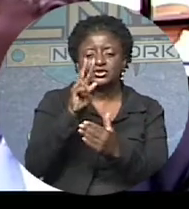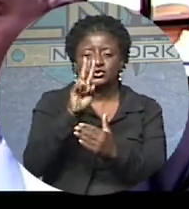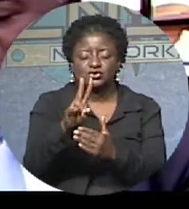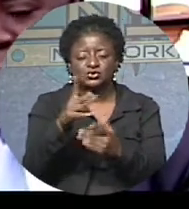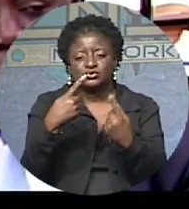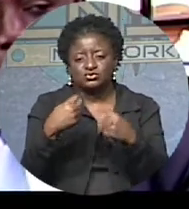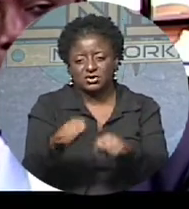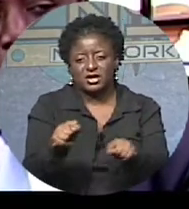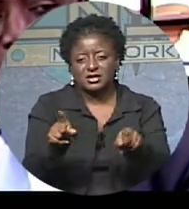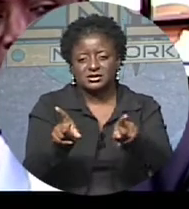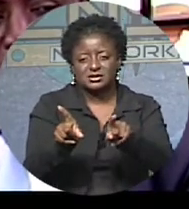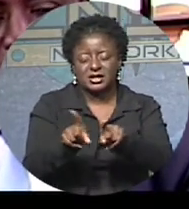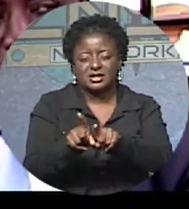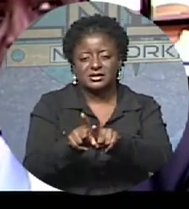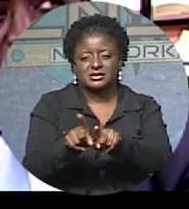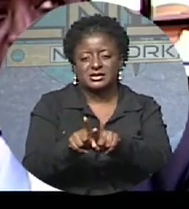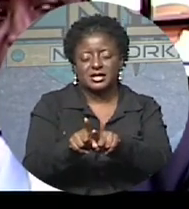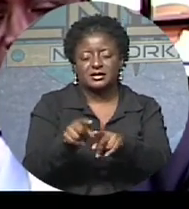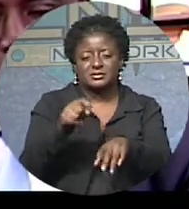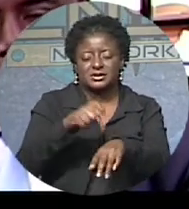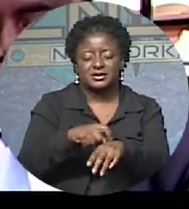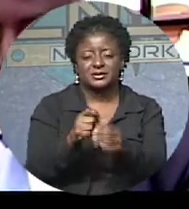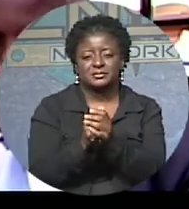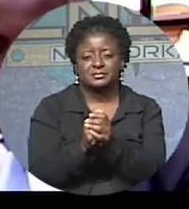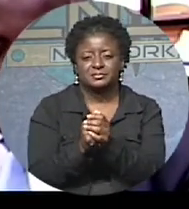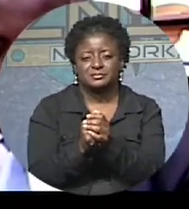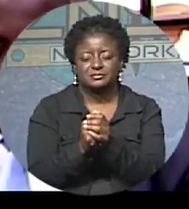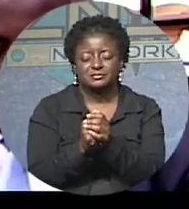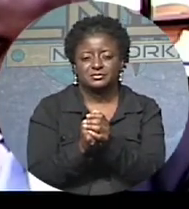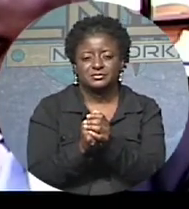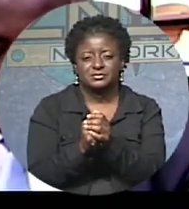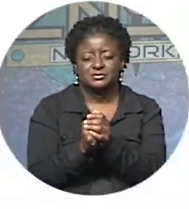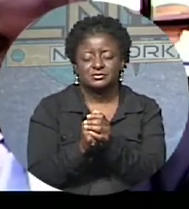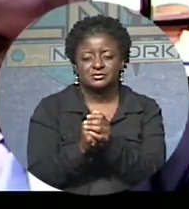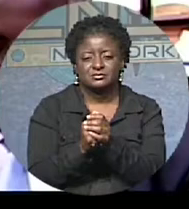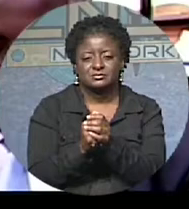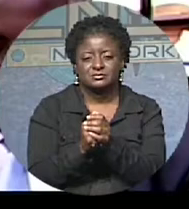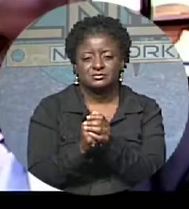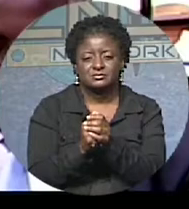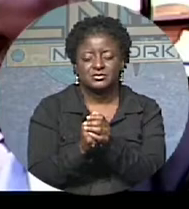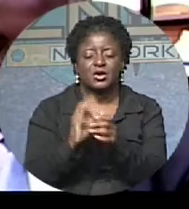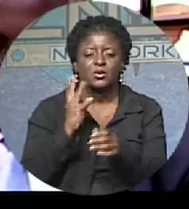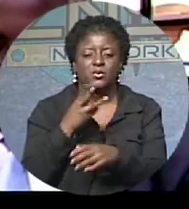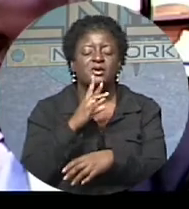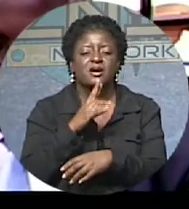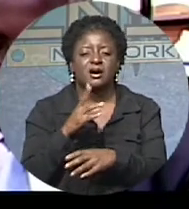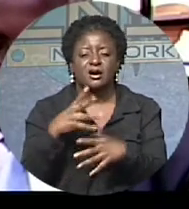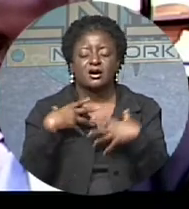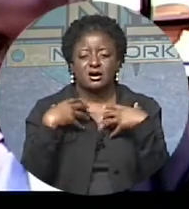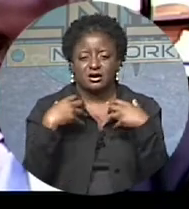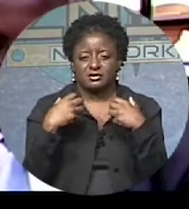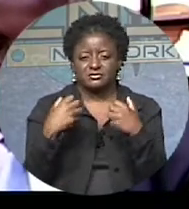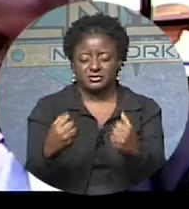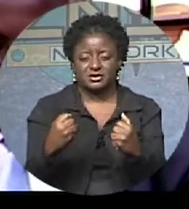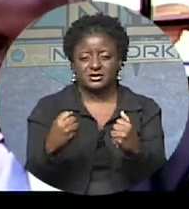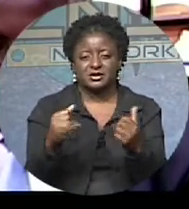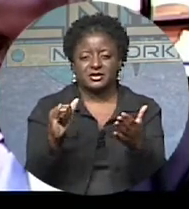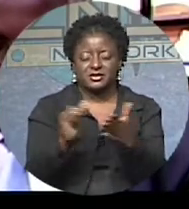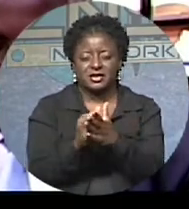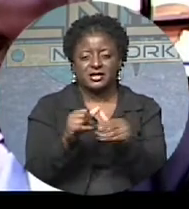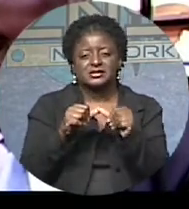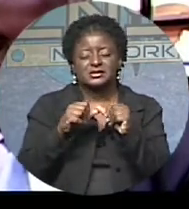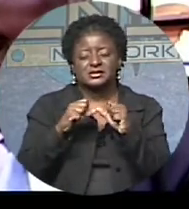counsel. Justice delayed, Mr. Speaker, is justice denied. We are confident that